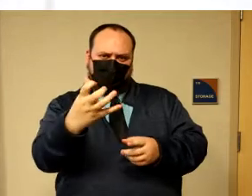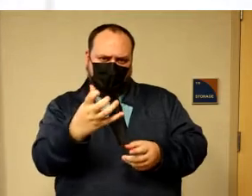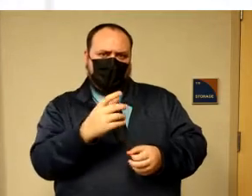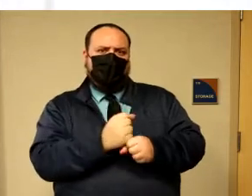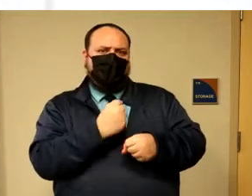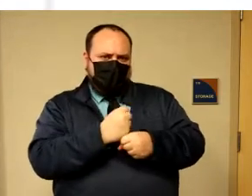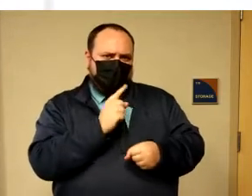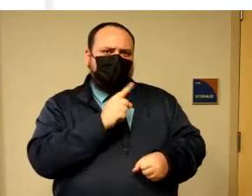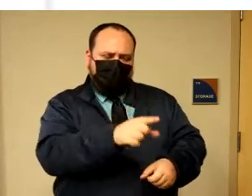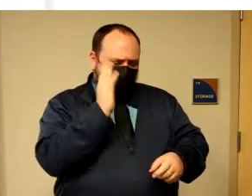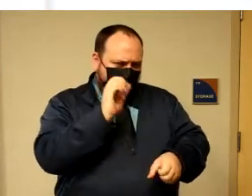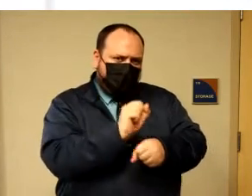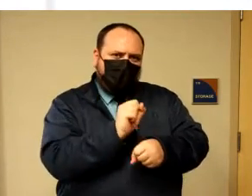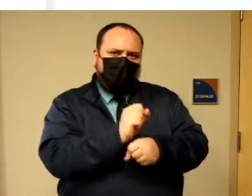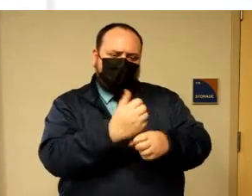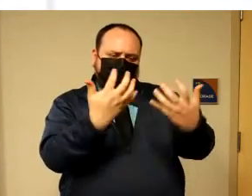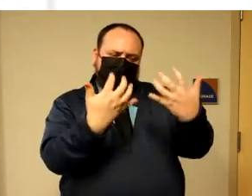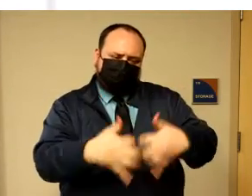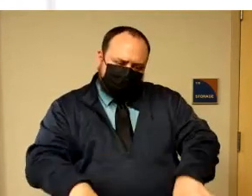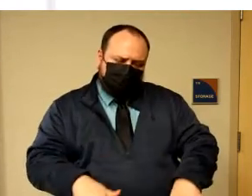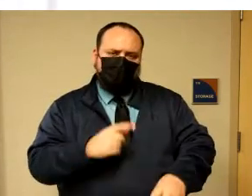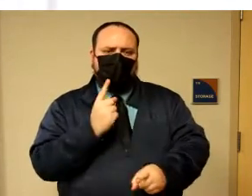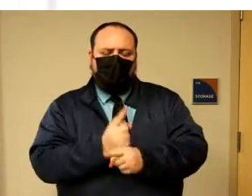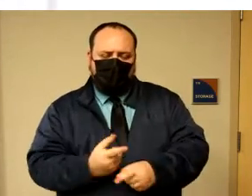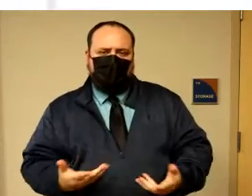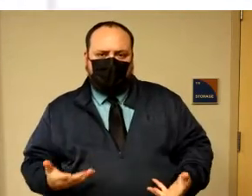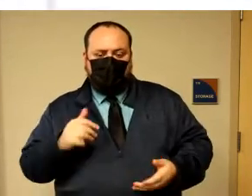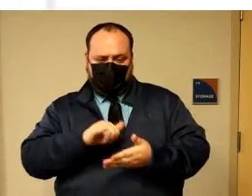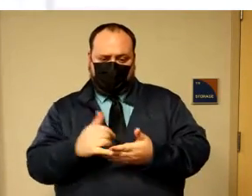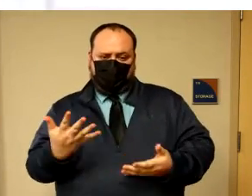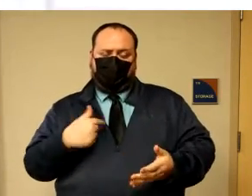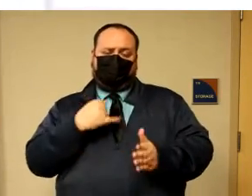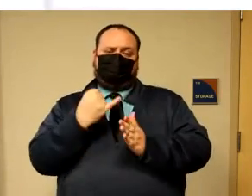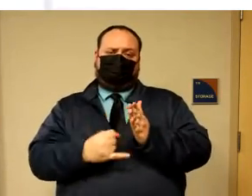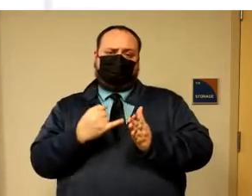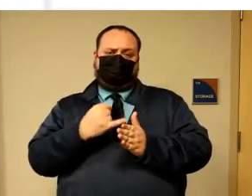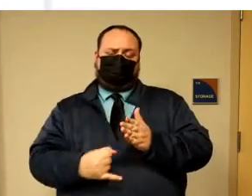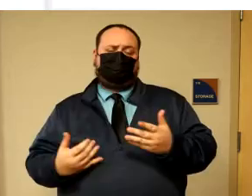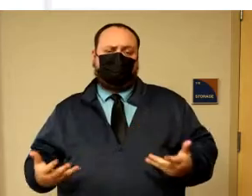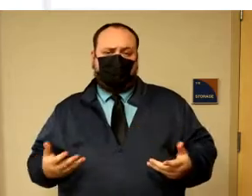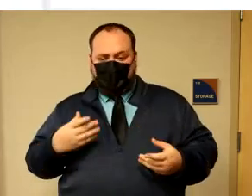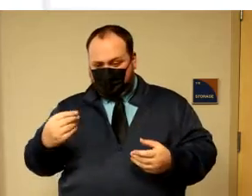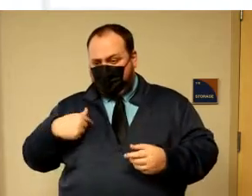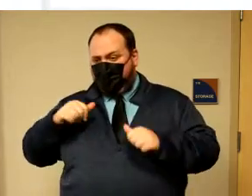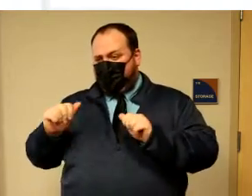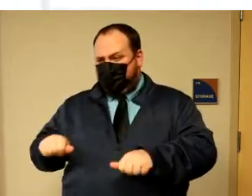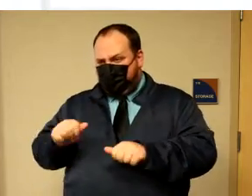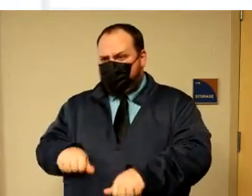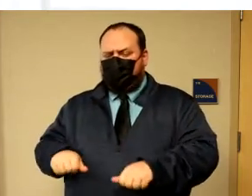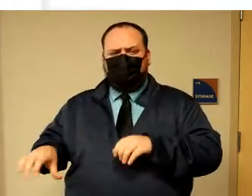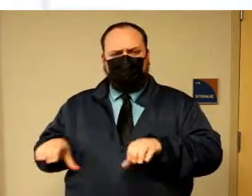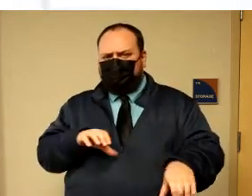and that's what I drew, and it was able to be done